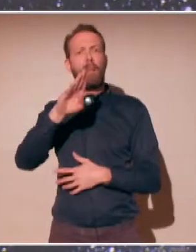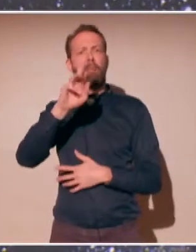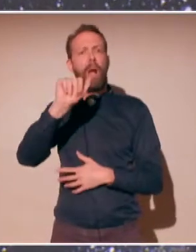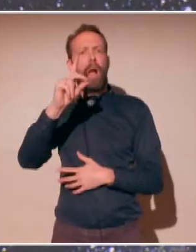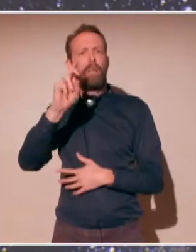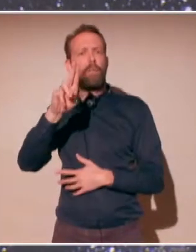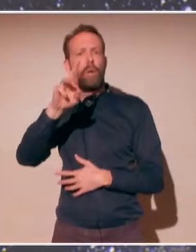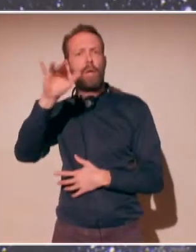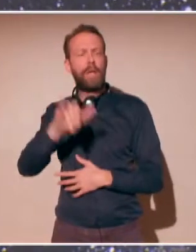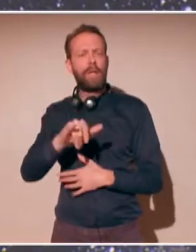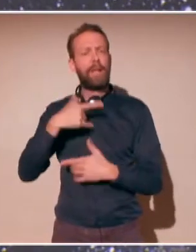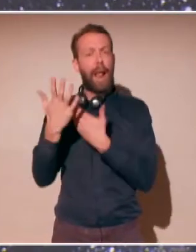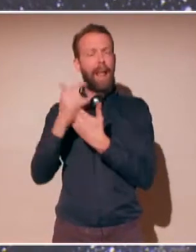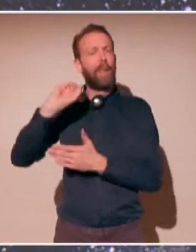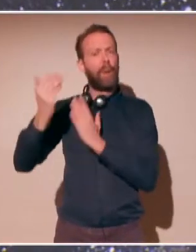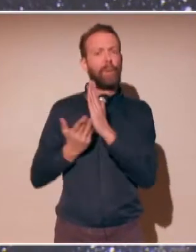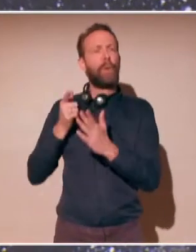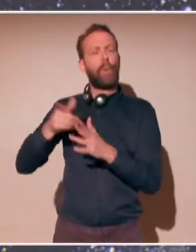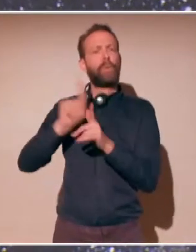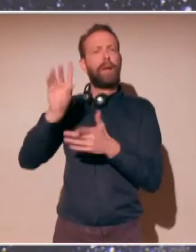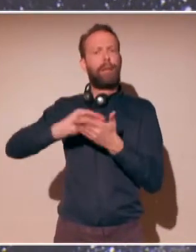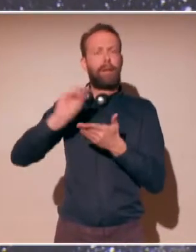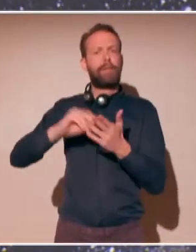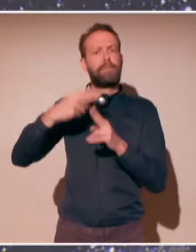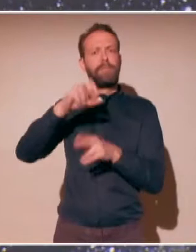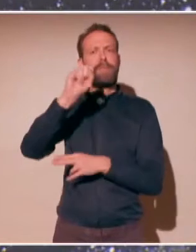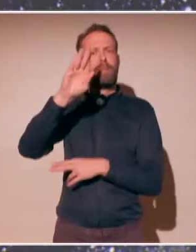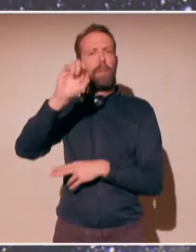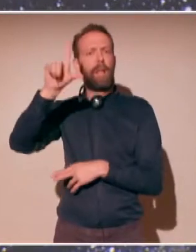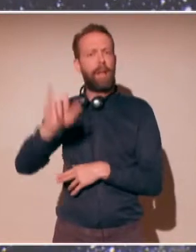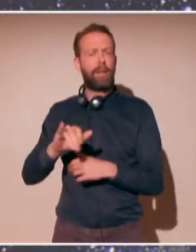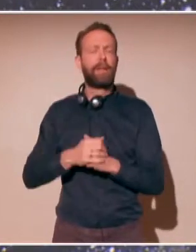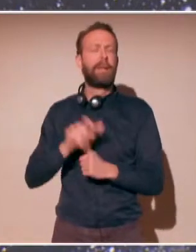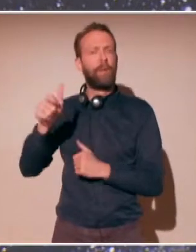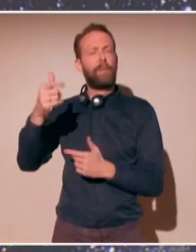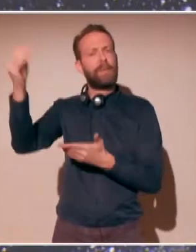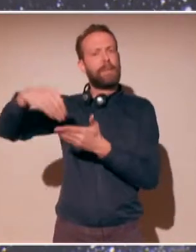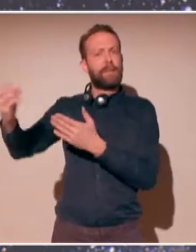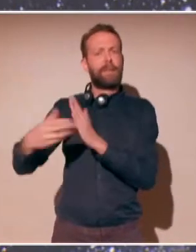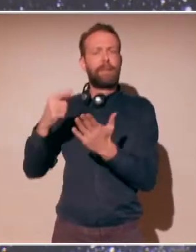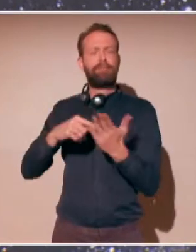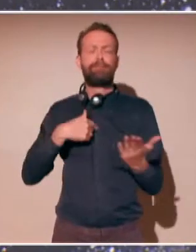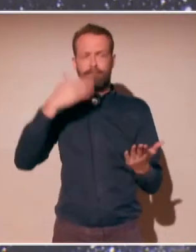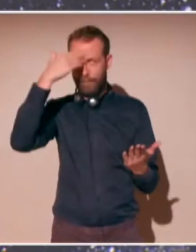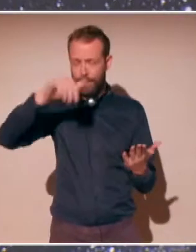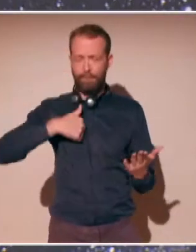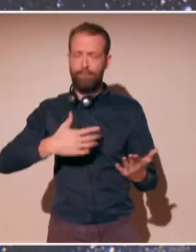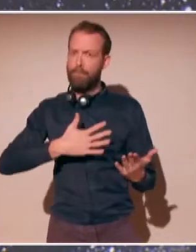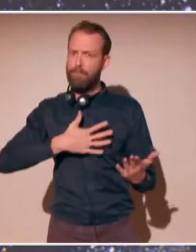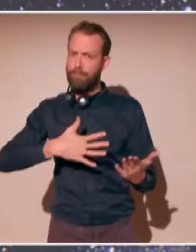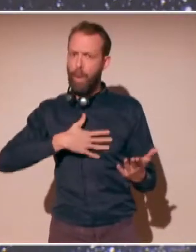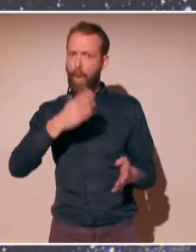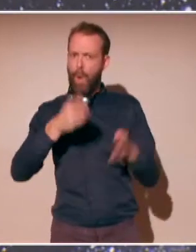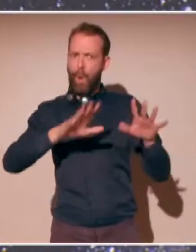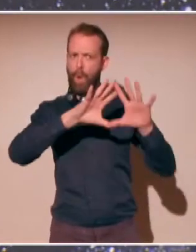Fahrenheit 451 by Ray Bradbury. And Ray Bradbury worked with Brian Sibley, and he said,